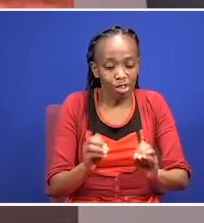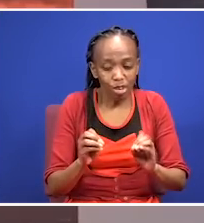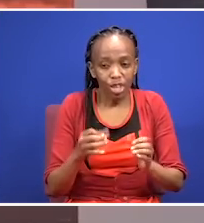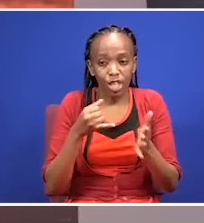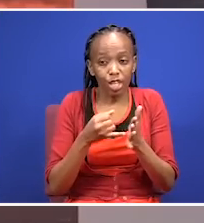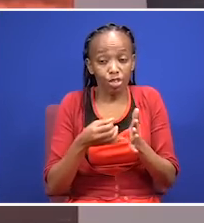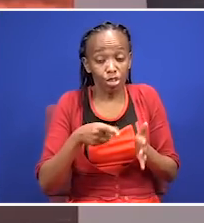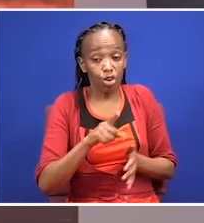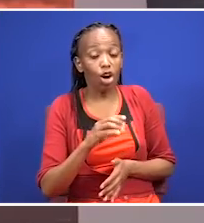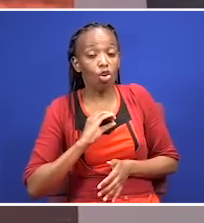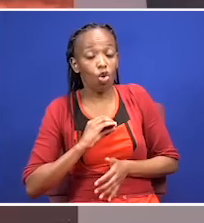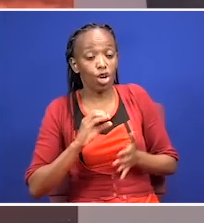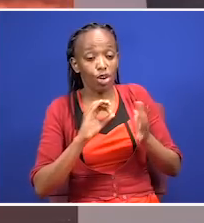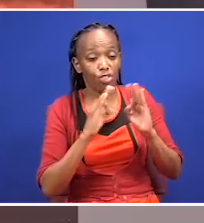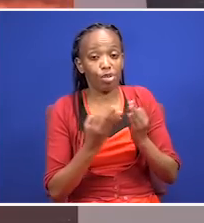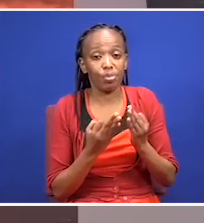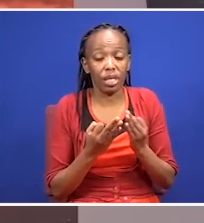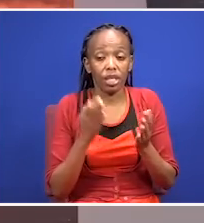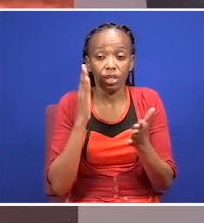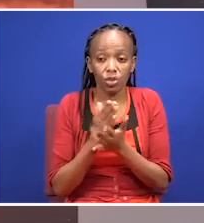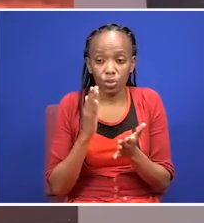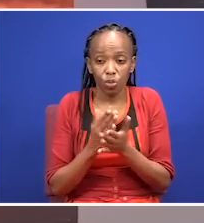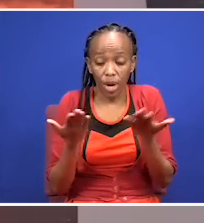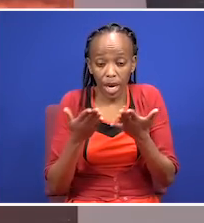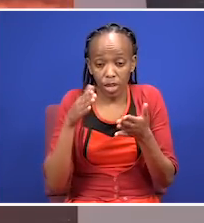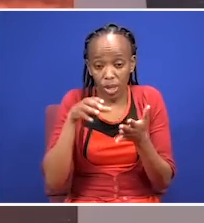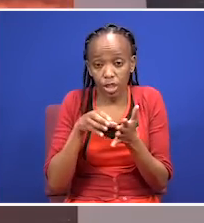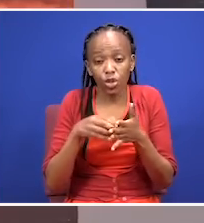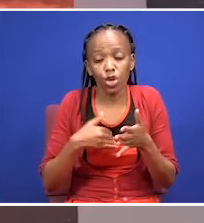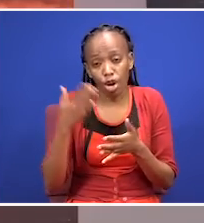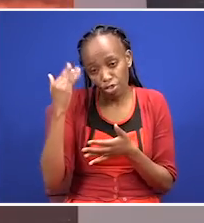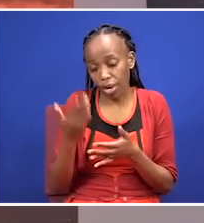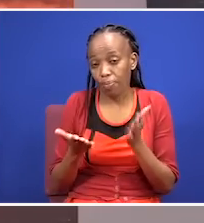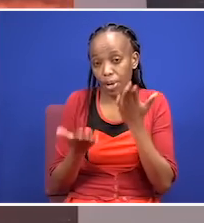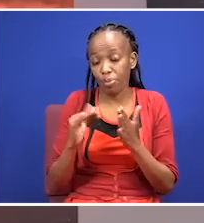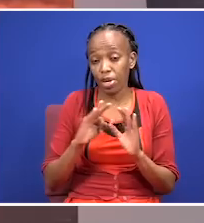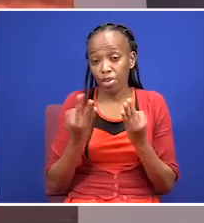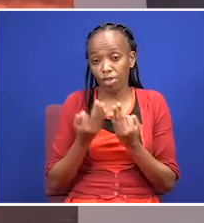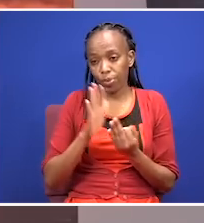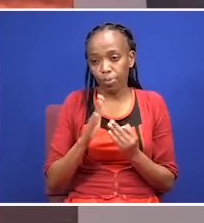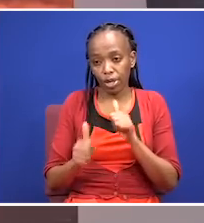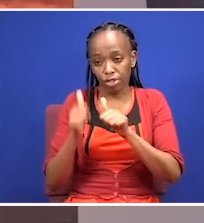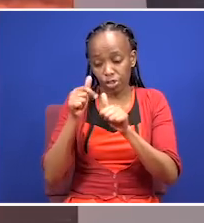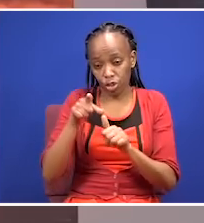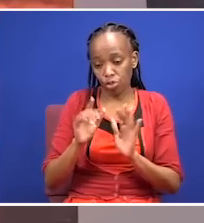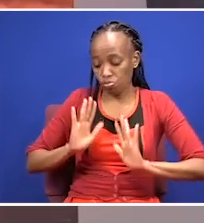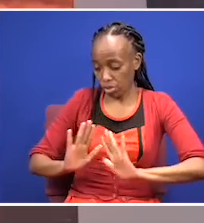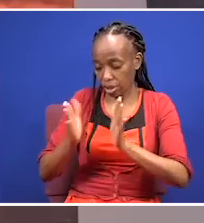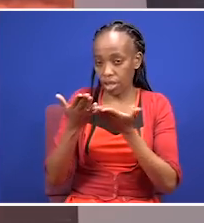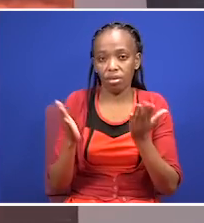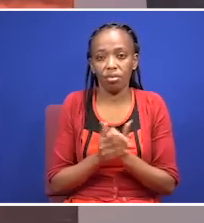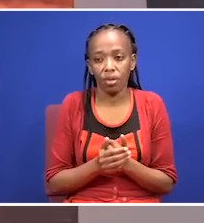including your own family in fact you're where you are because maybe your family refused you rejected